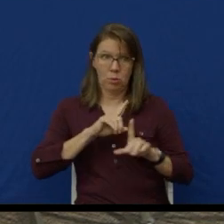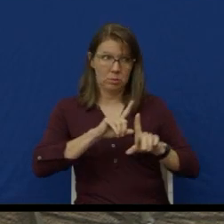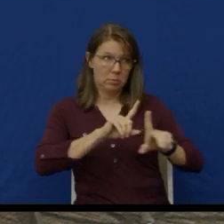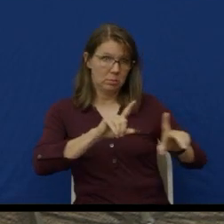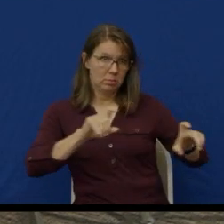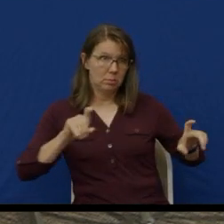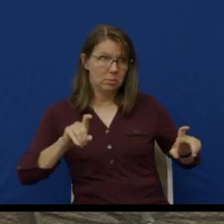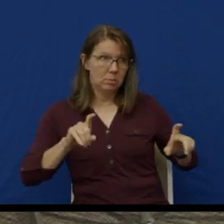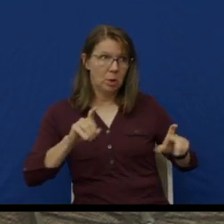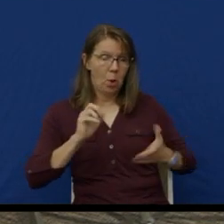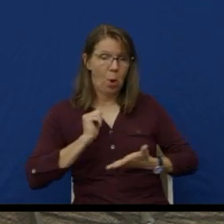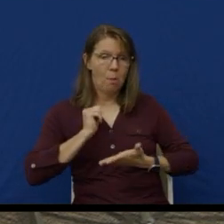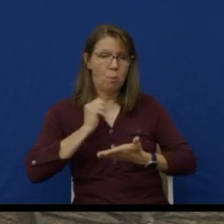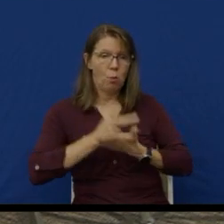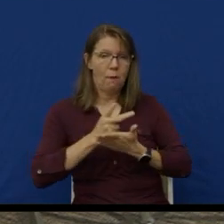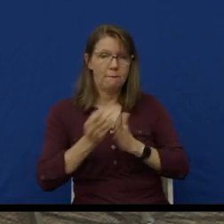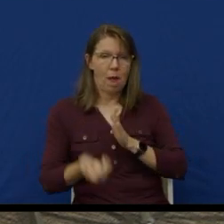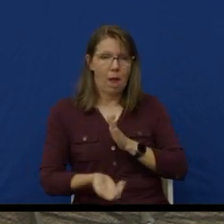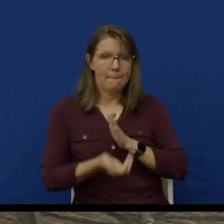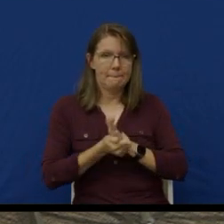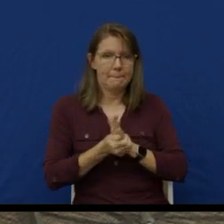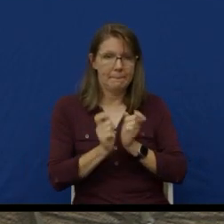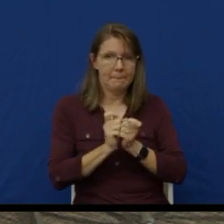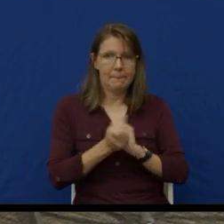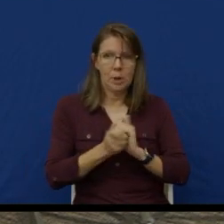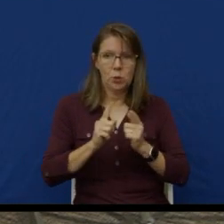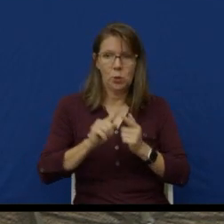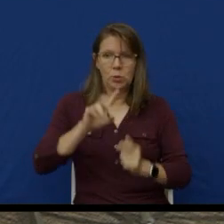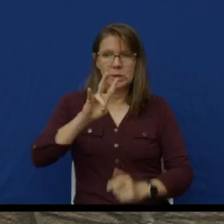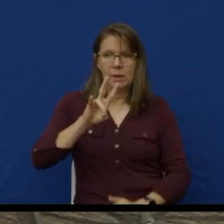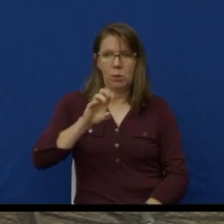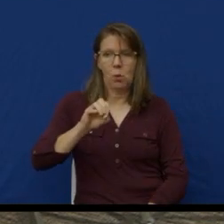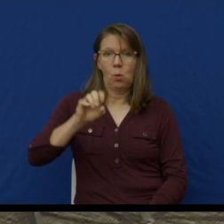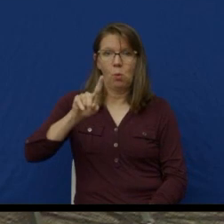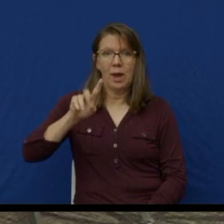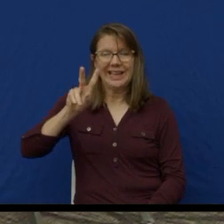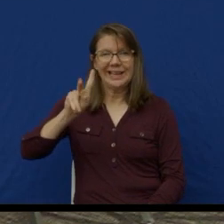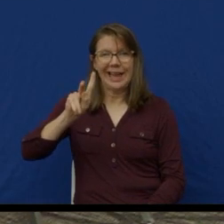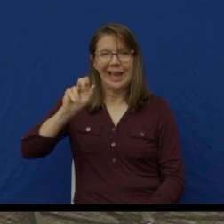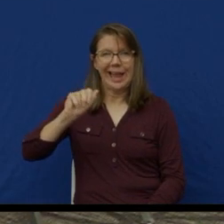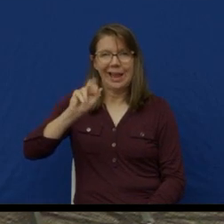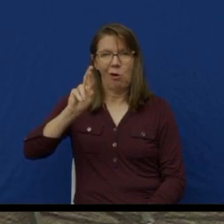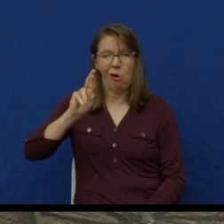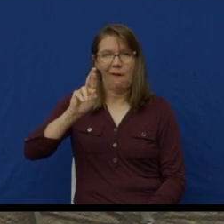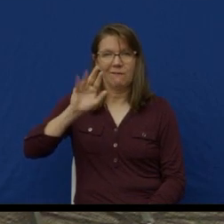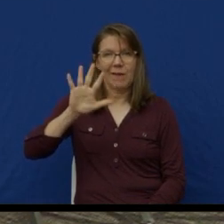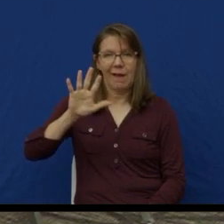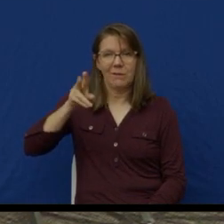approve the amendment to 701 KAR